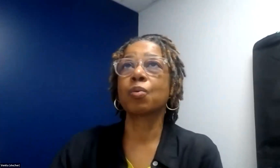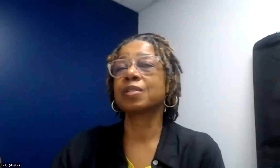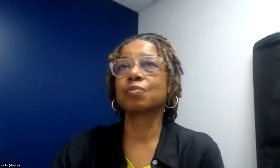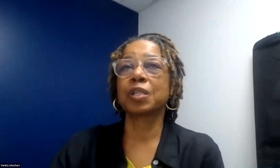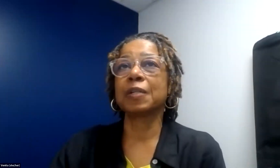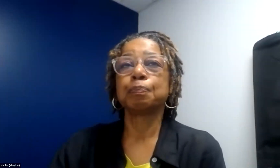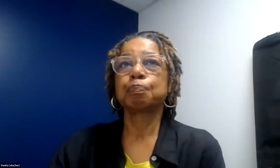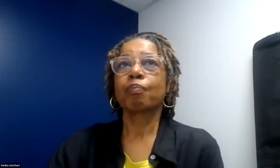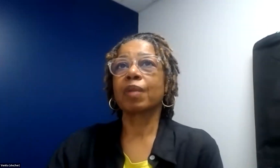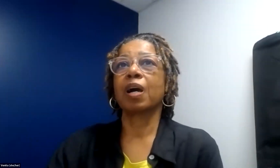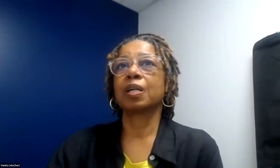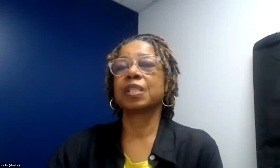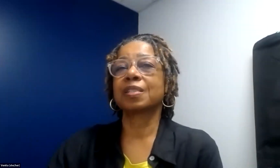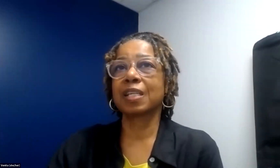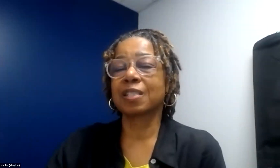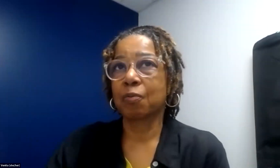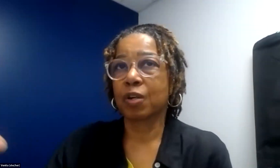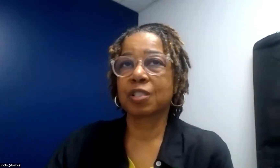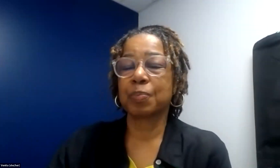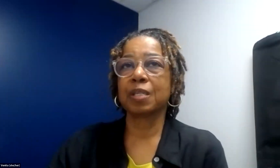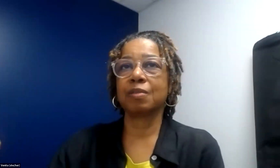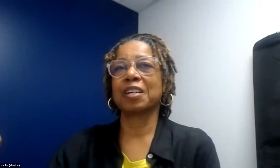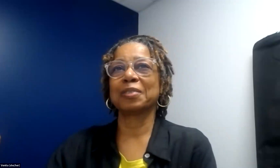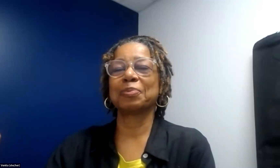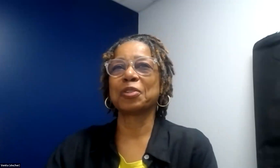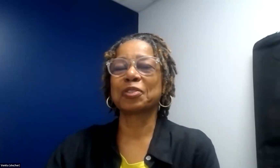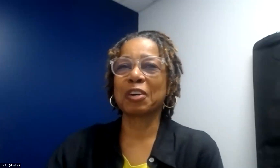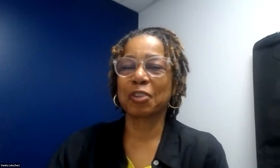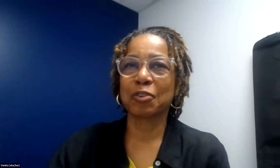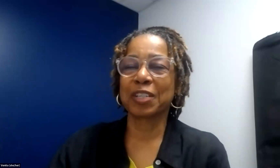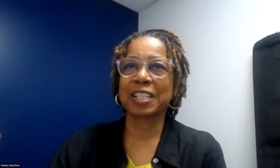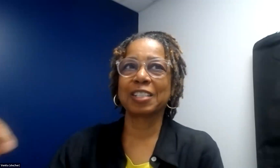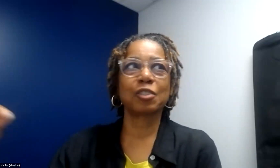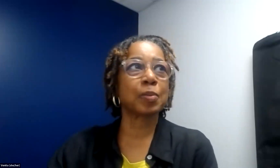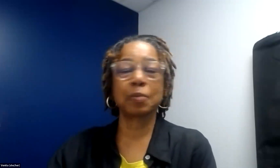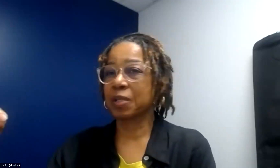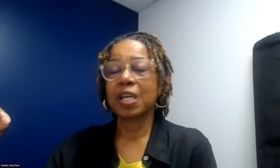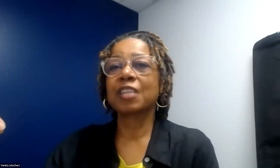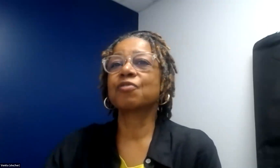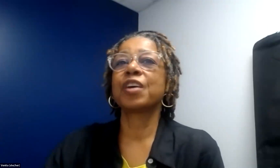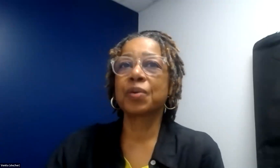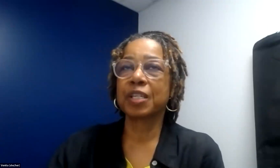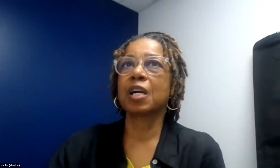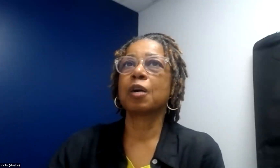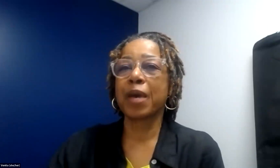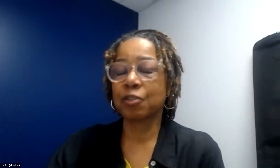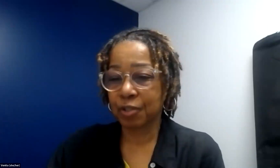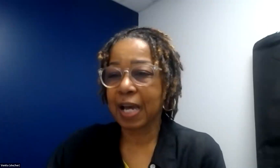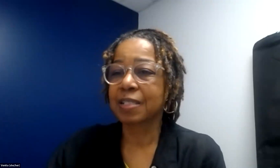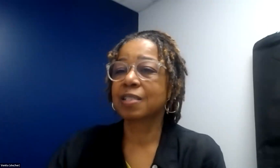not always really it says they want us to be, self-serving and determining, but it's